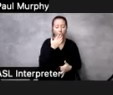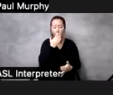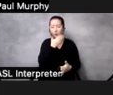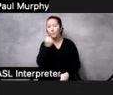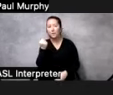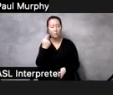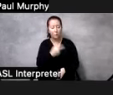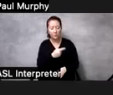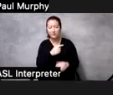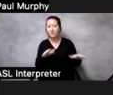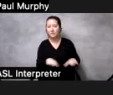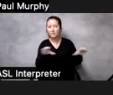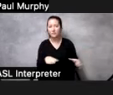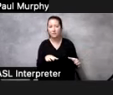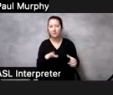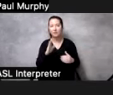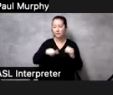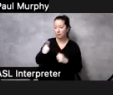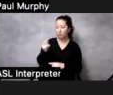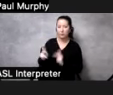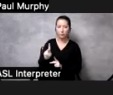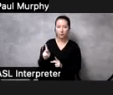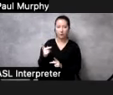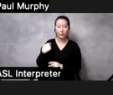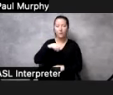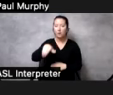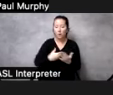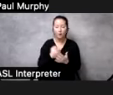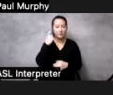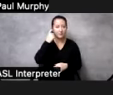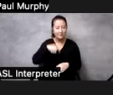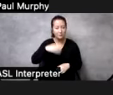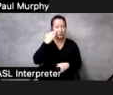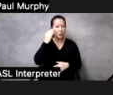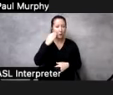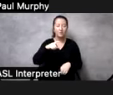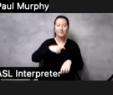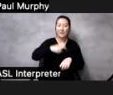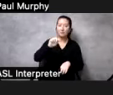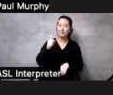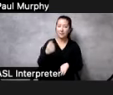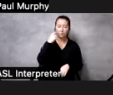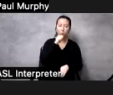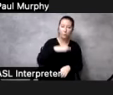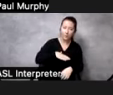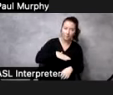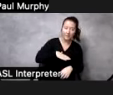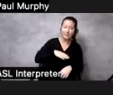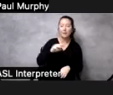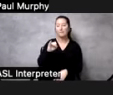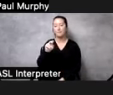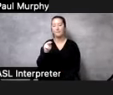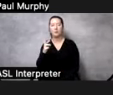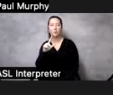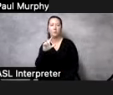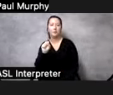own yes-no matrix. We all need to be aware of the time tax on women and underrepresented minorities, which add extra burdens to